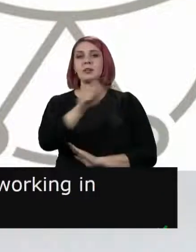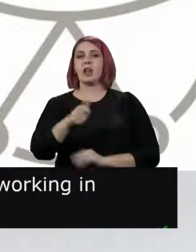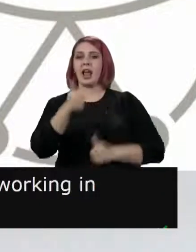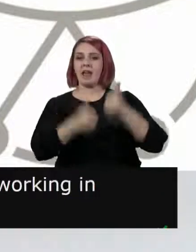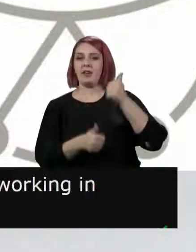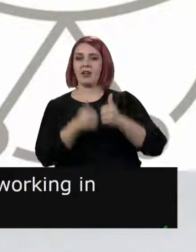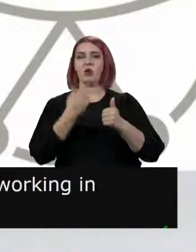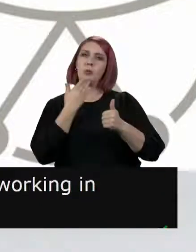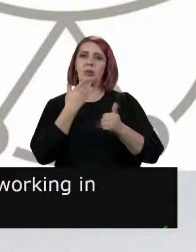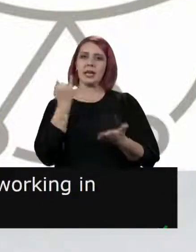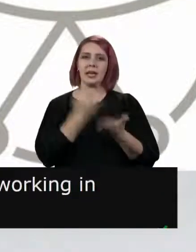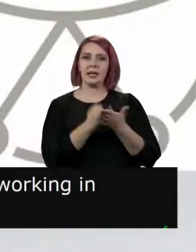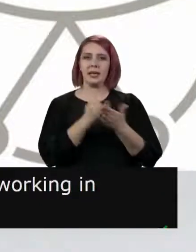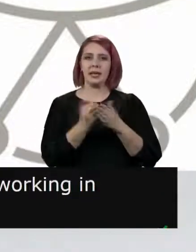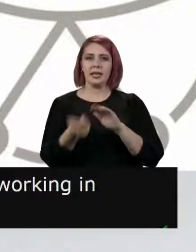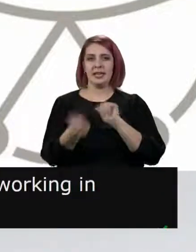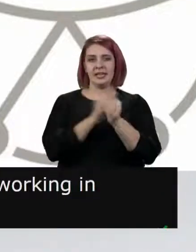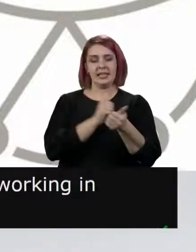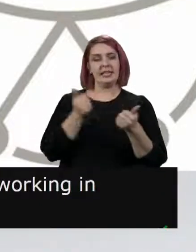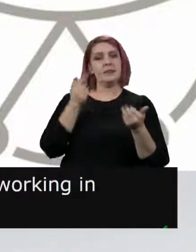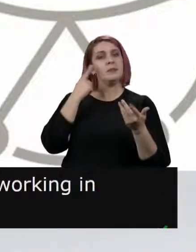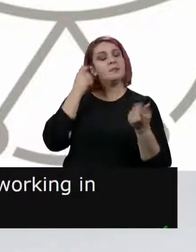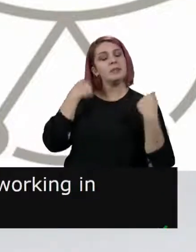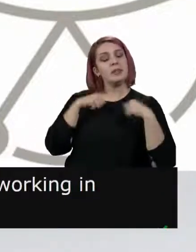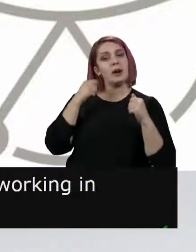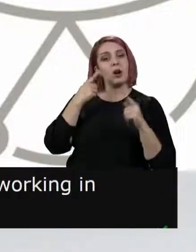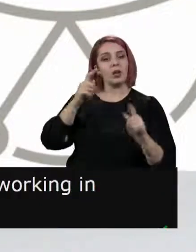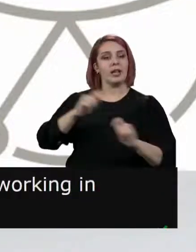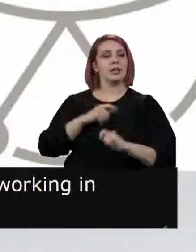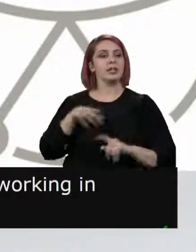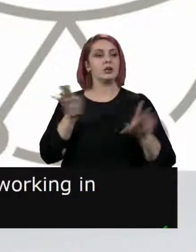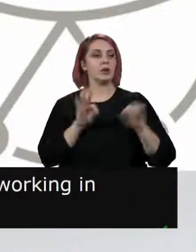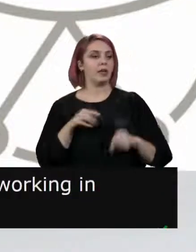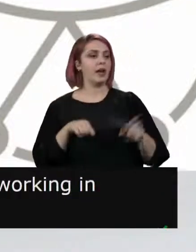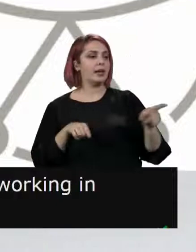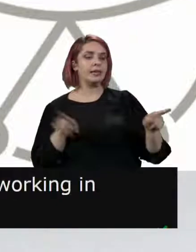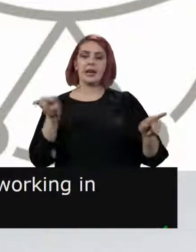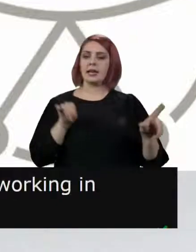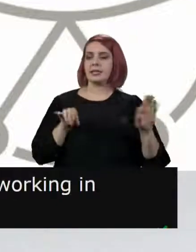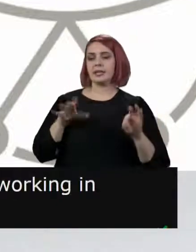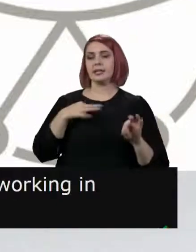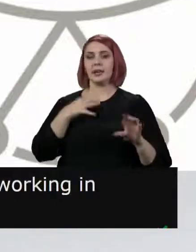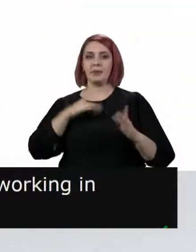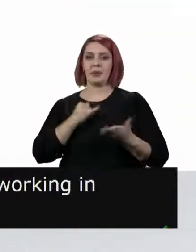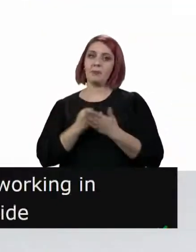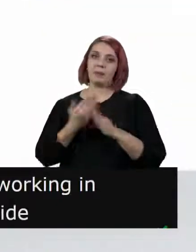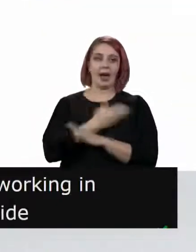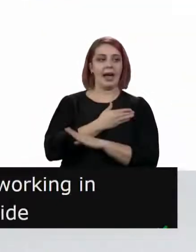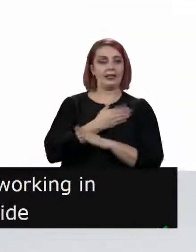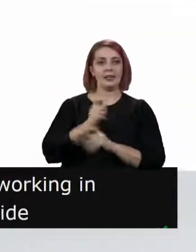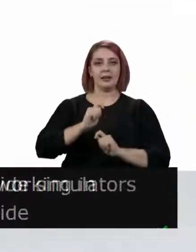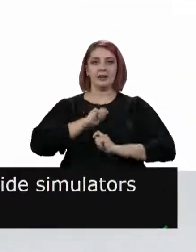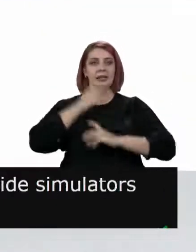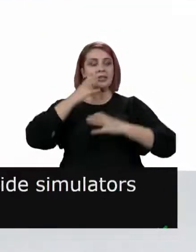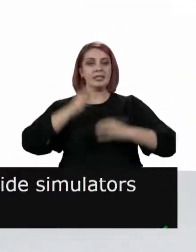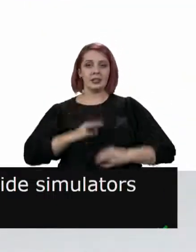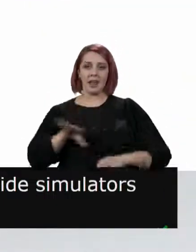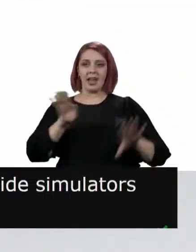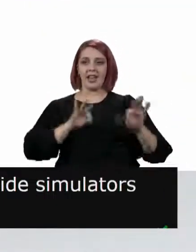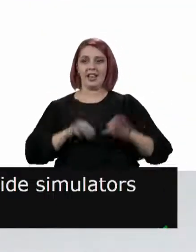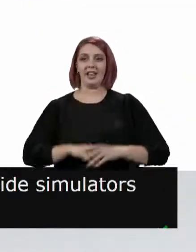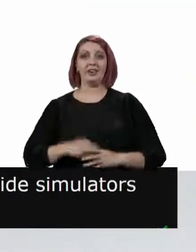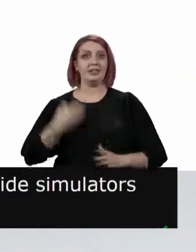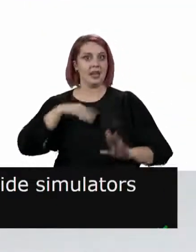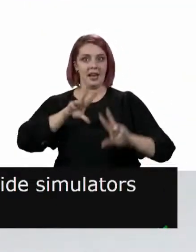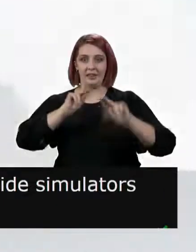organization to provide simulators and so forth to provide security for adaptation of vehicles.